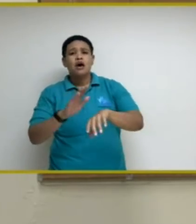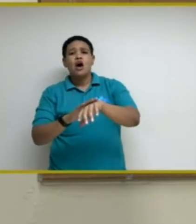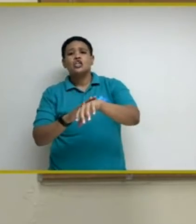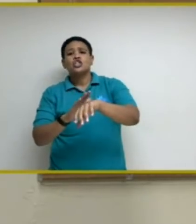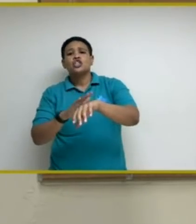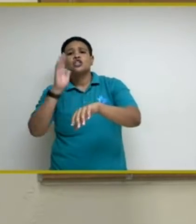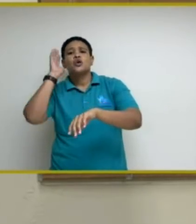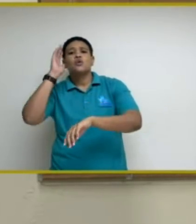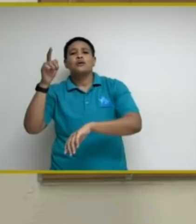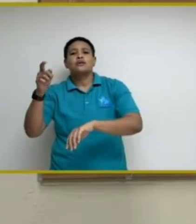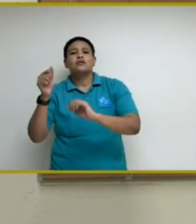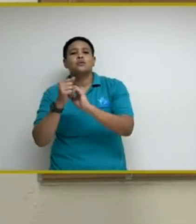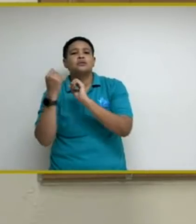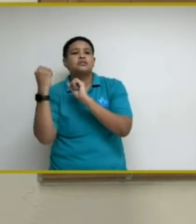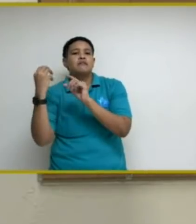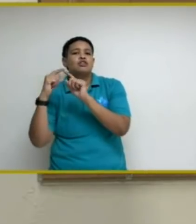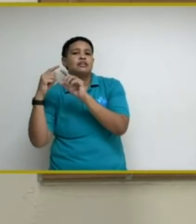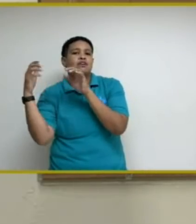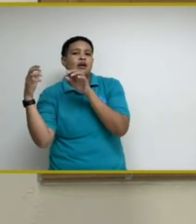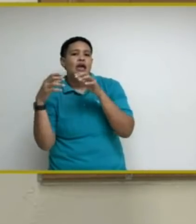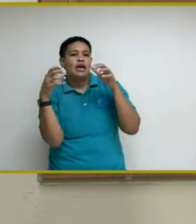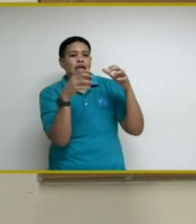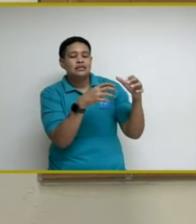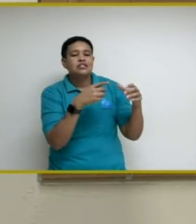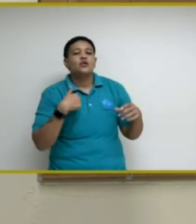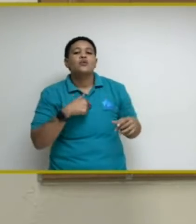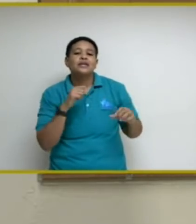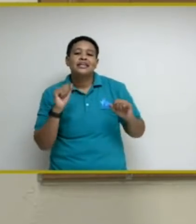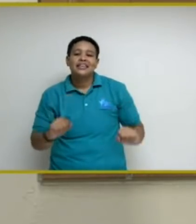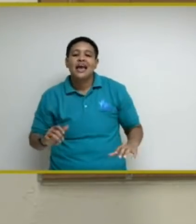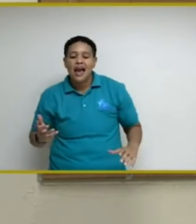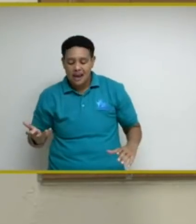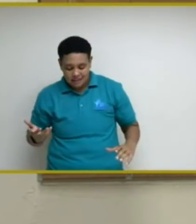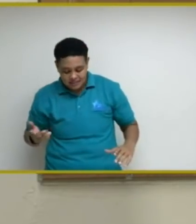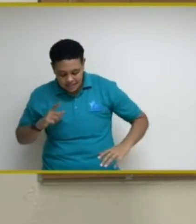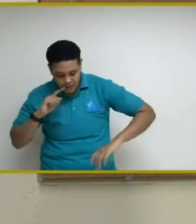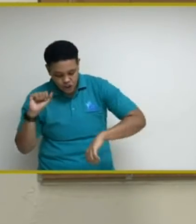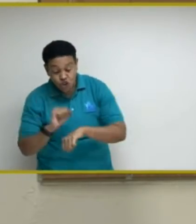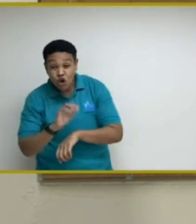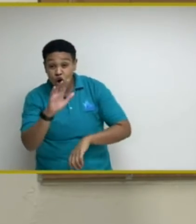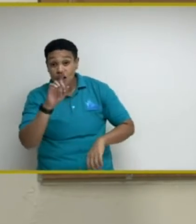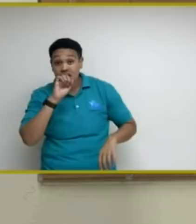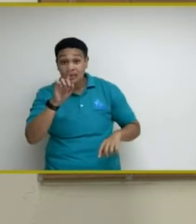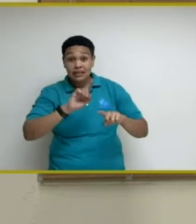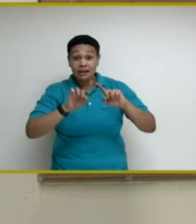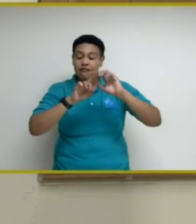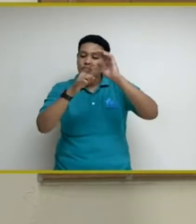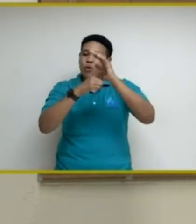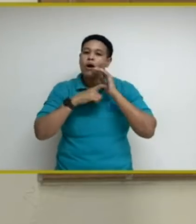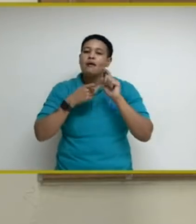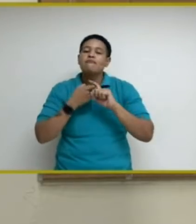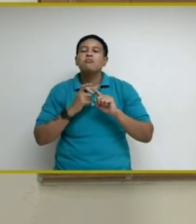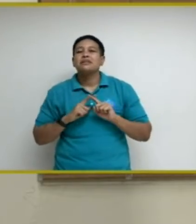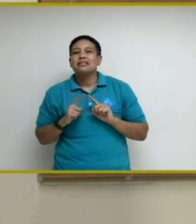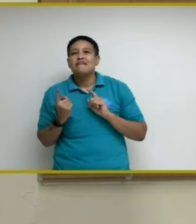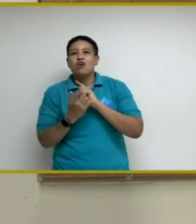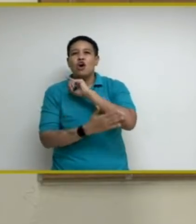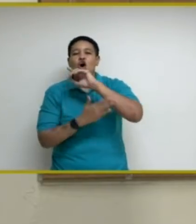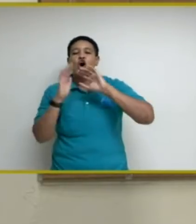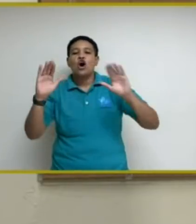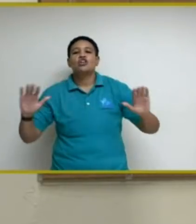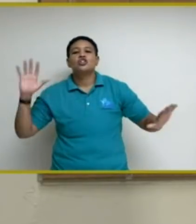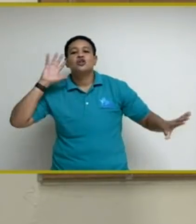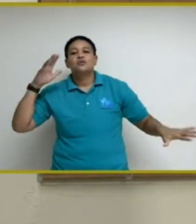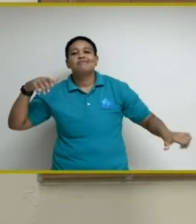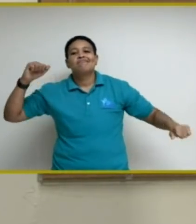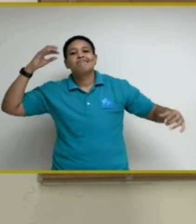consultation will be with several entities so that we can be assured that the requirements from different countries will be taken